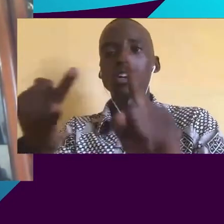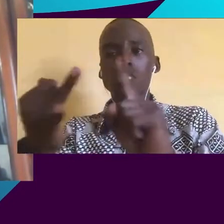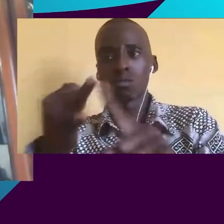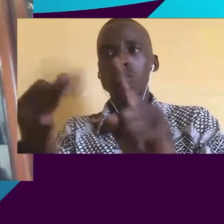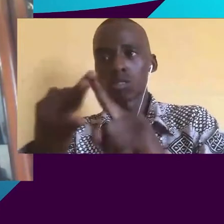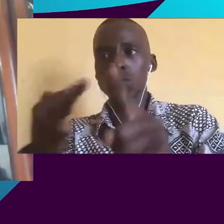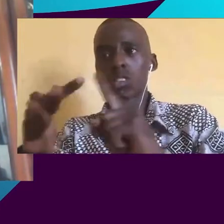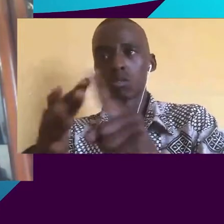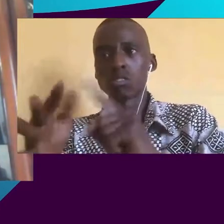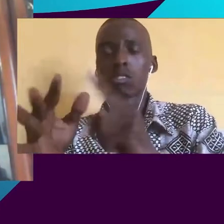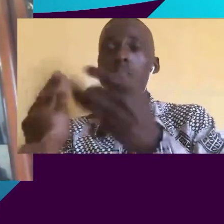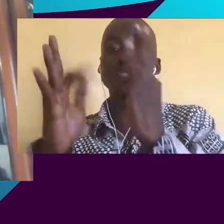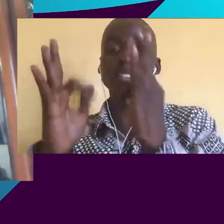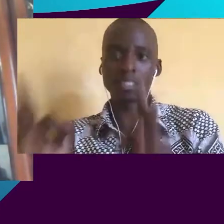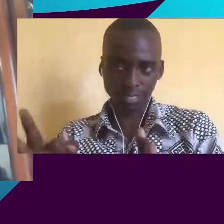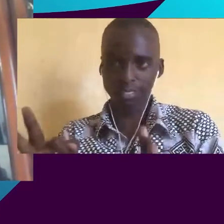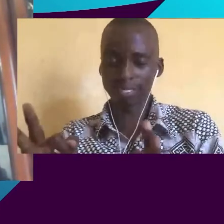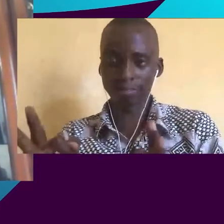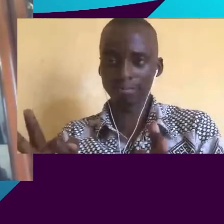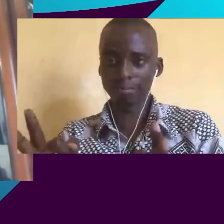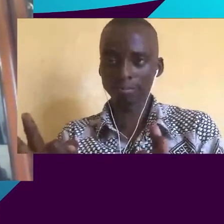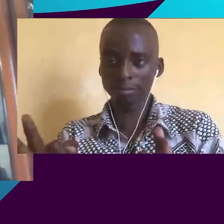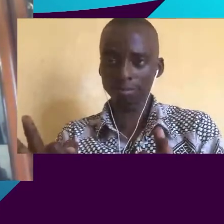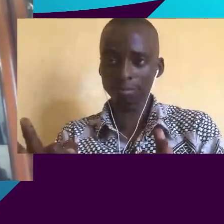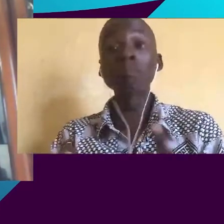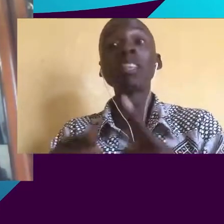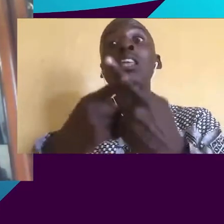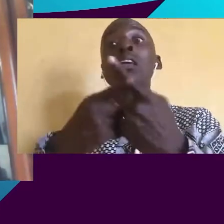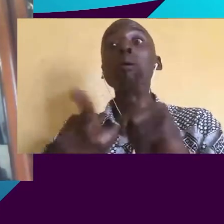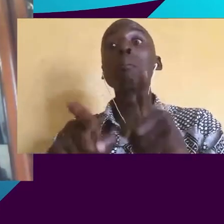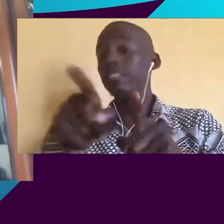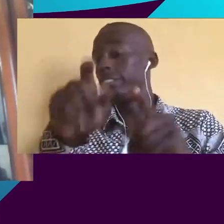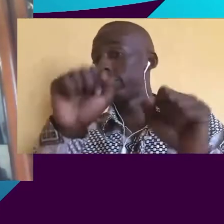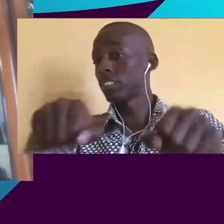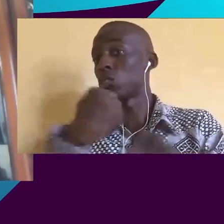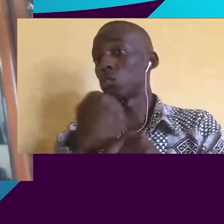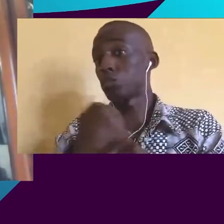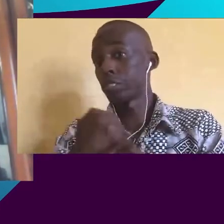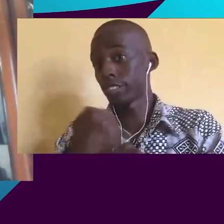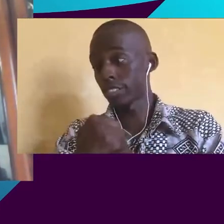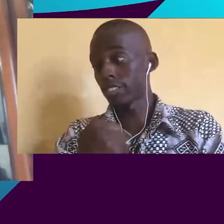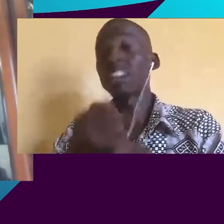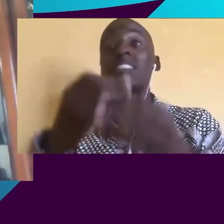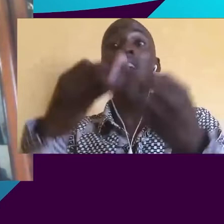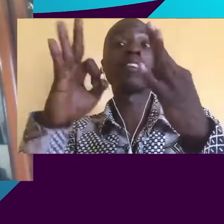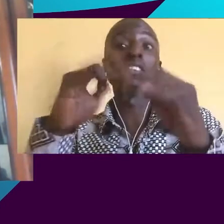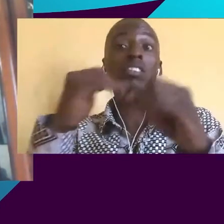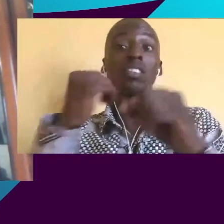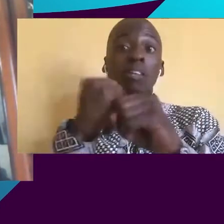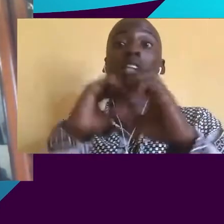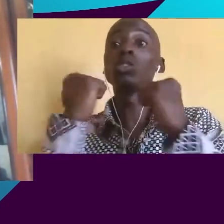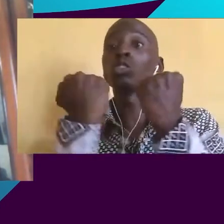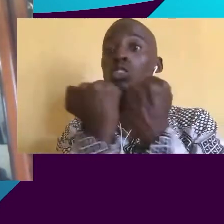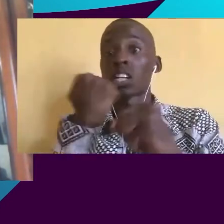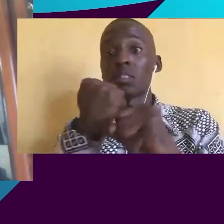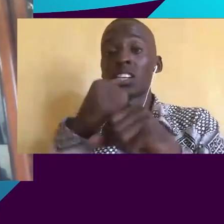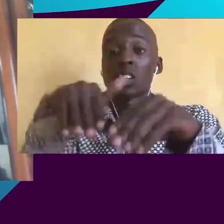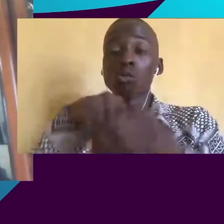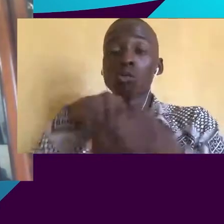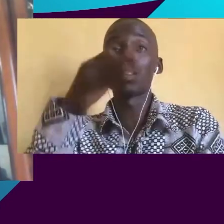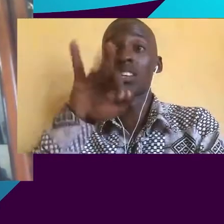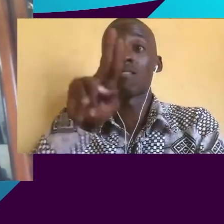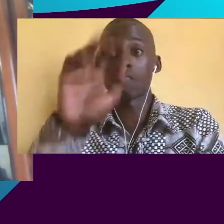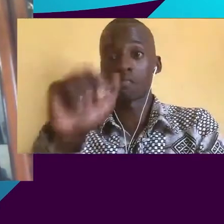We don't do the other. But these kind, most of the federations and associations, including FUFA, yes, I don't think we